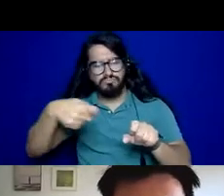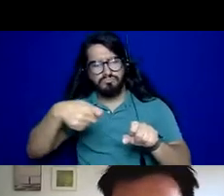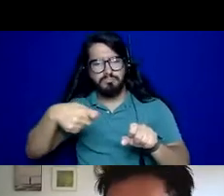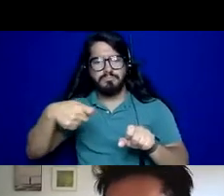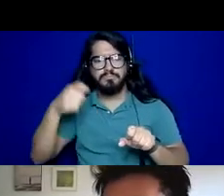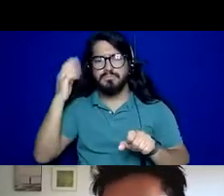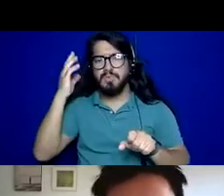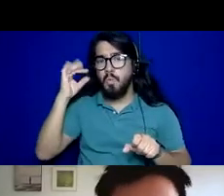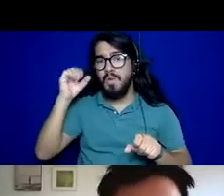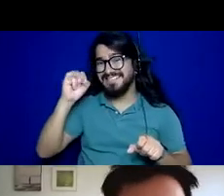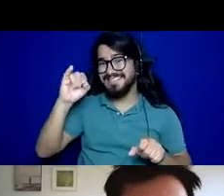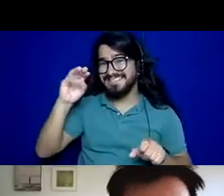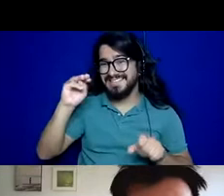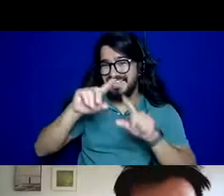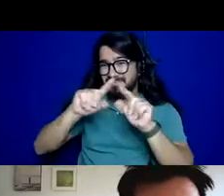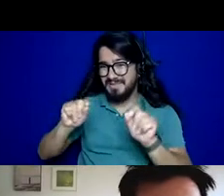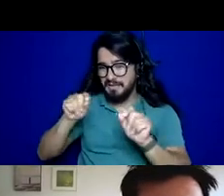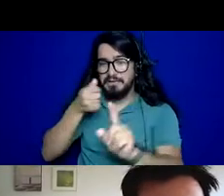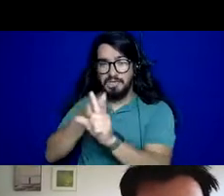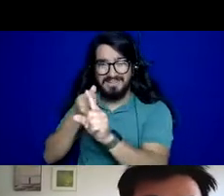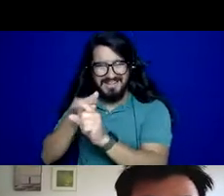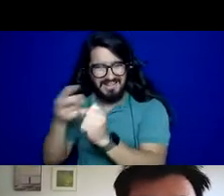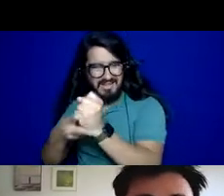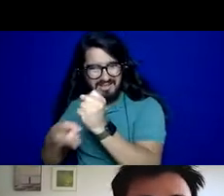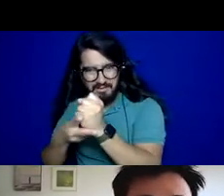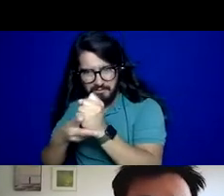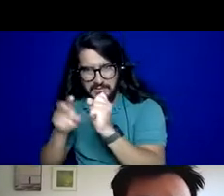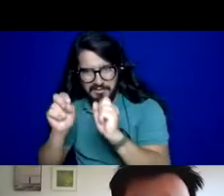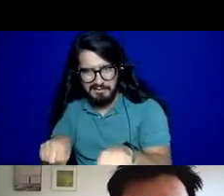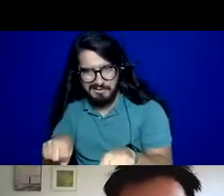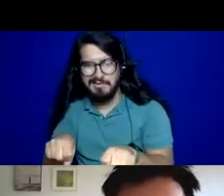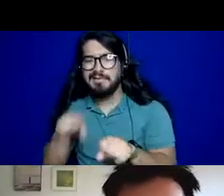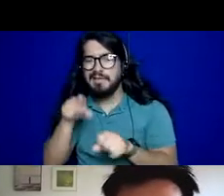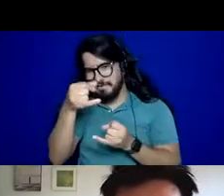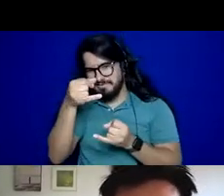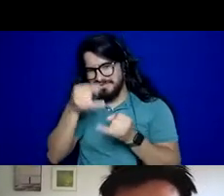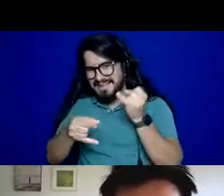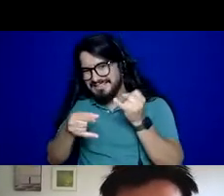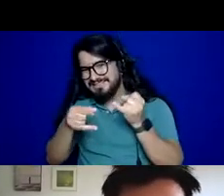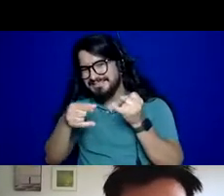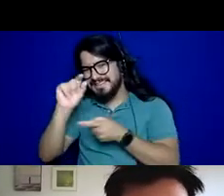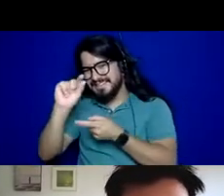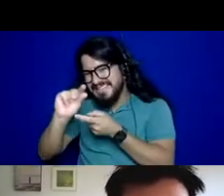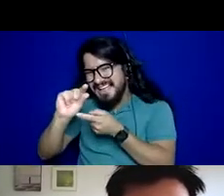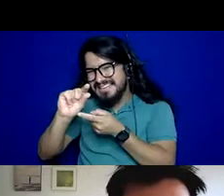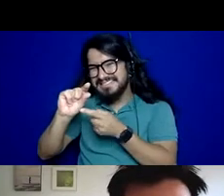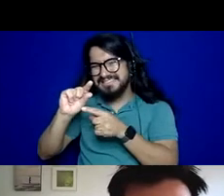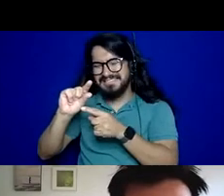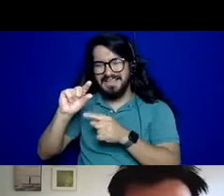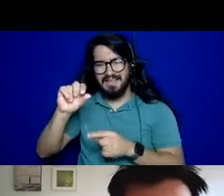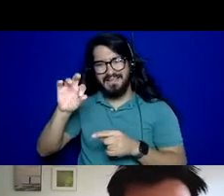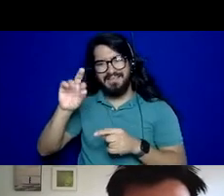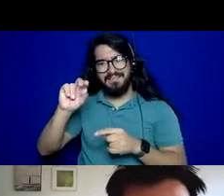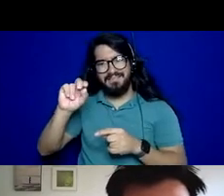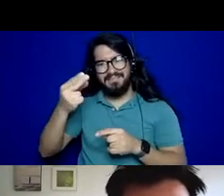some data. And then I also have a removable tiny flash drive that's in my phone. Was it hard for you to find